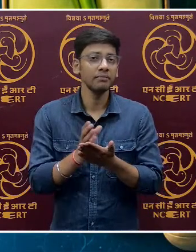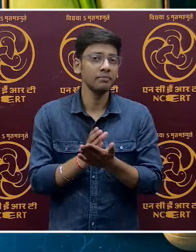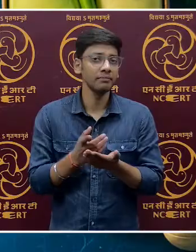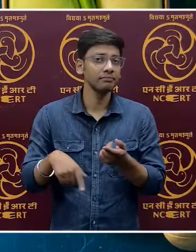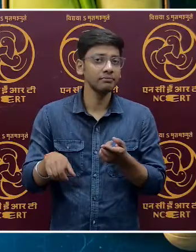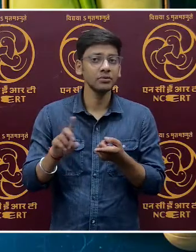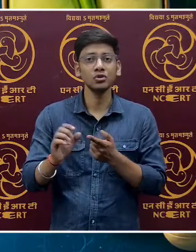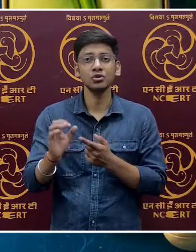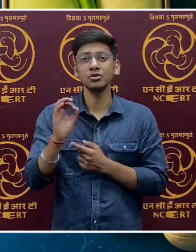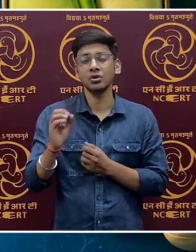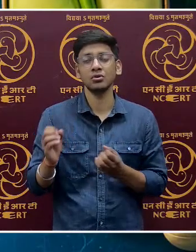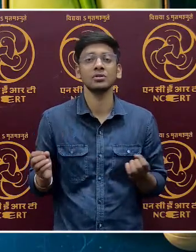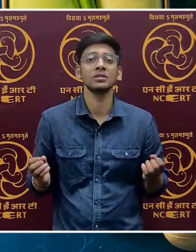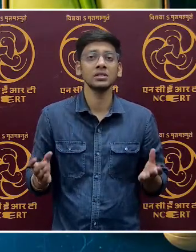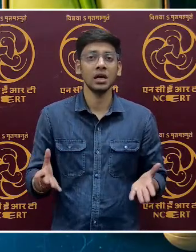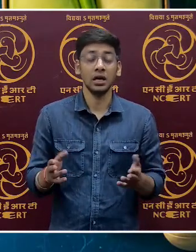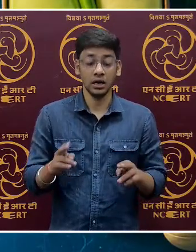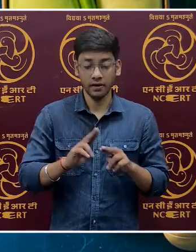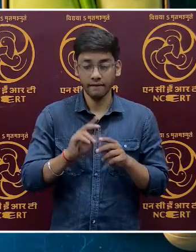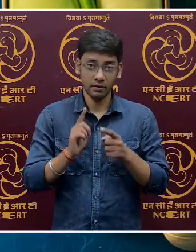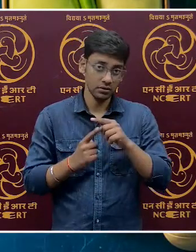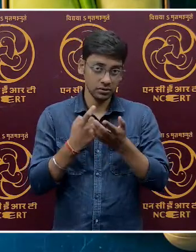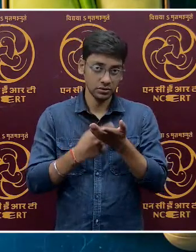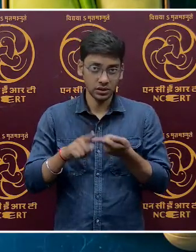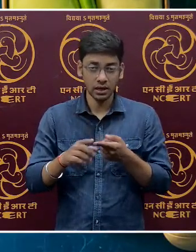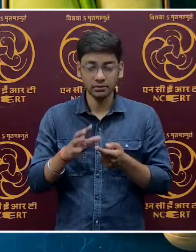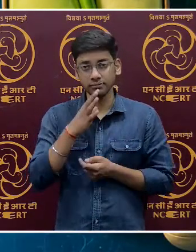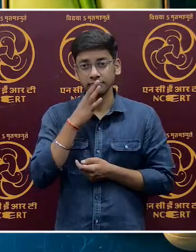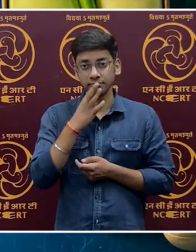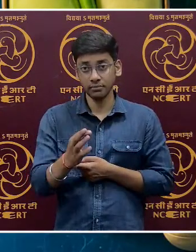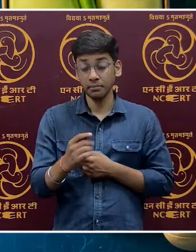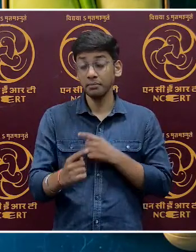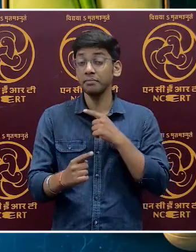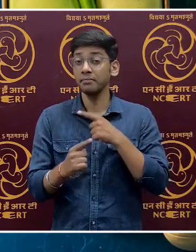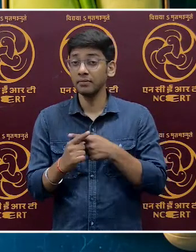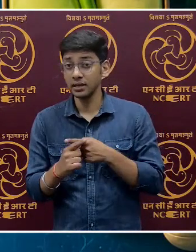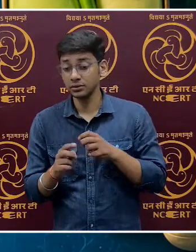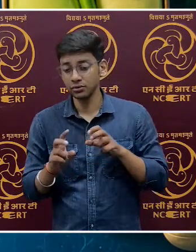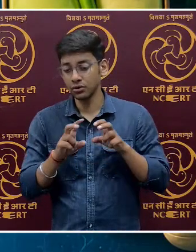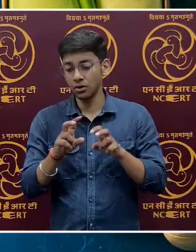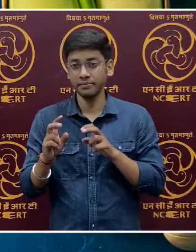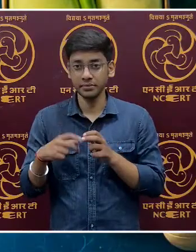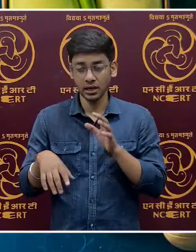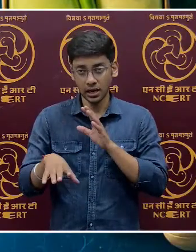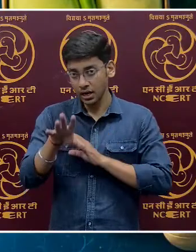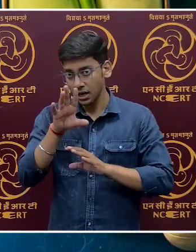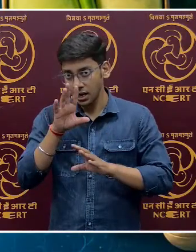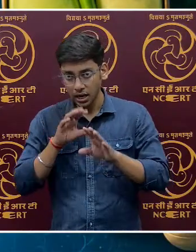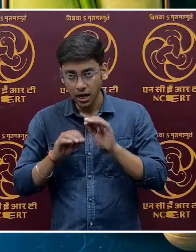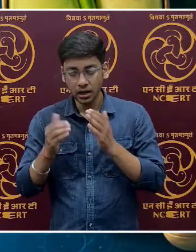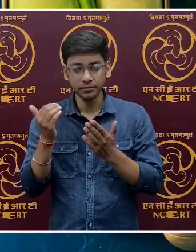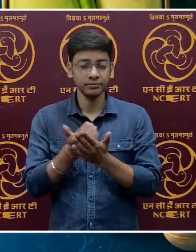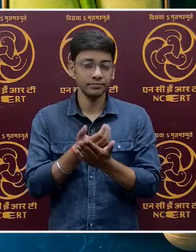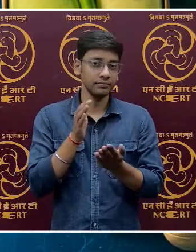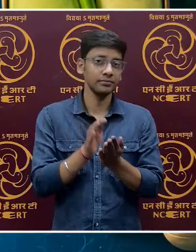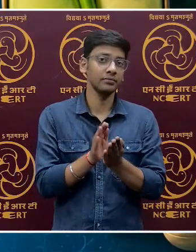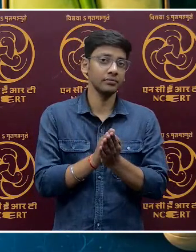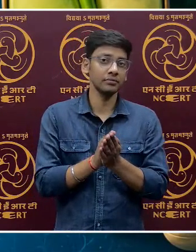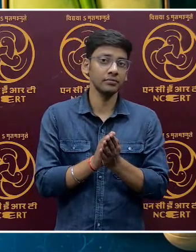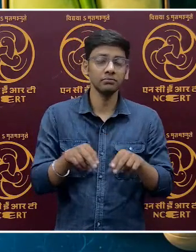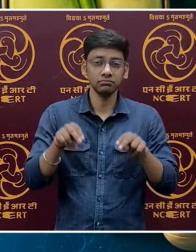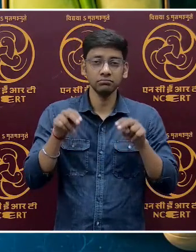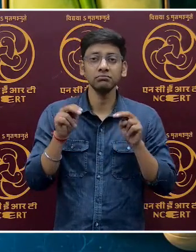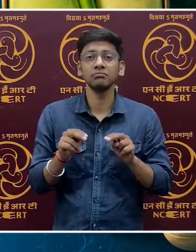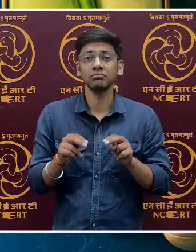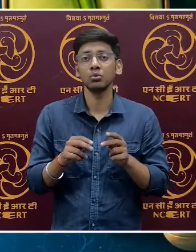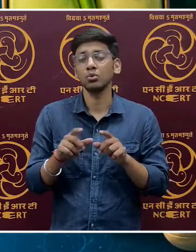the 0. So that feature is also very important. Plus you can able to observe your learning is keep on going. It's not like that your learning is